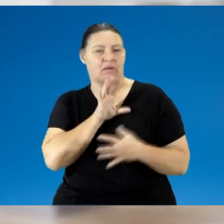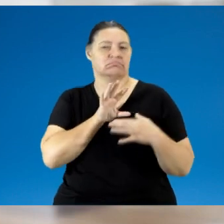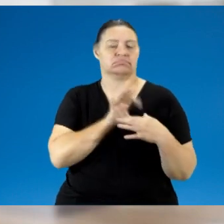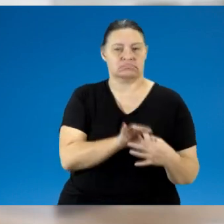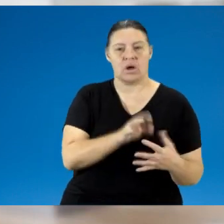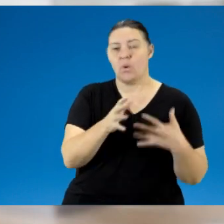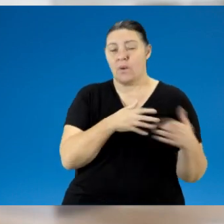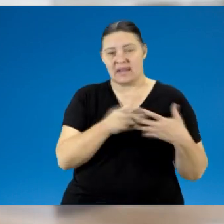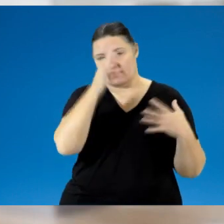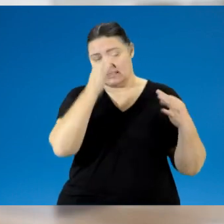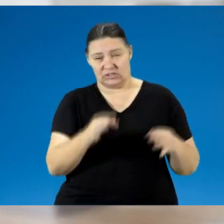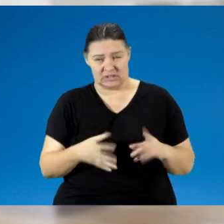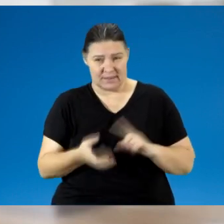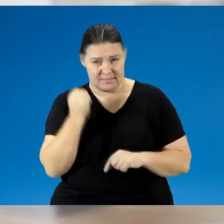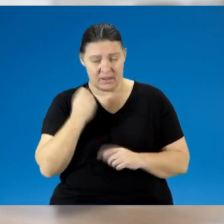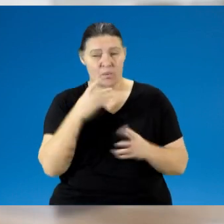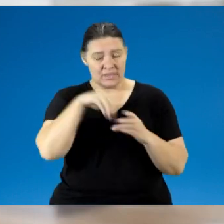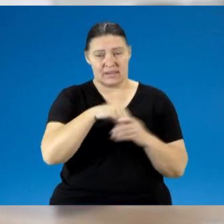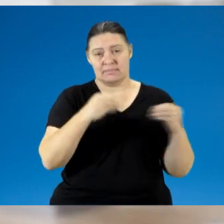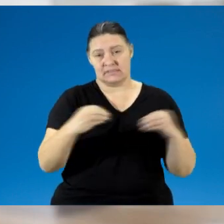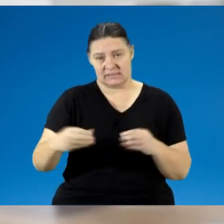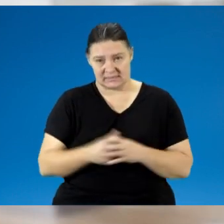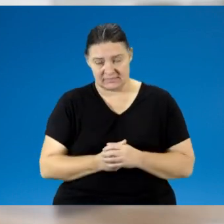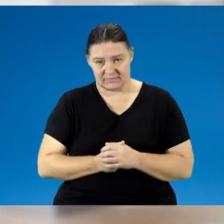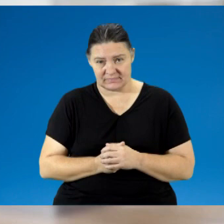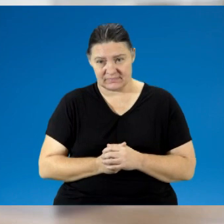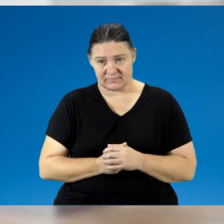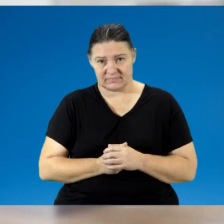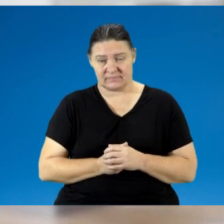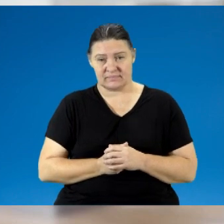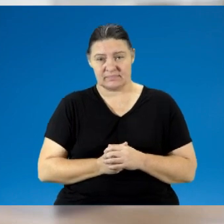be committed to whatever decision that is being taken in the business.